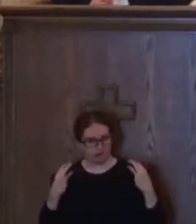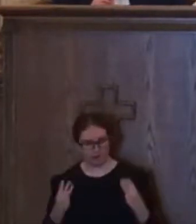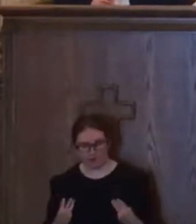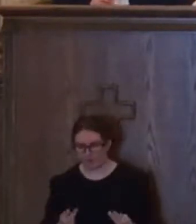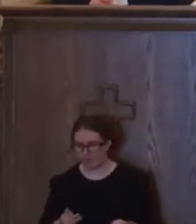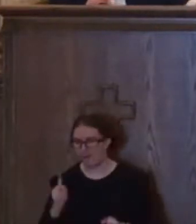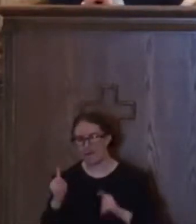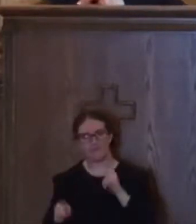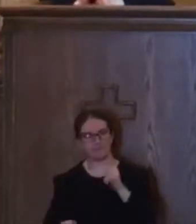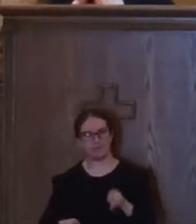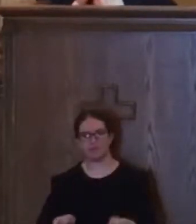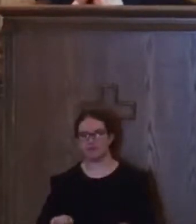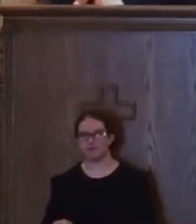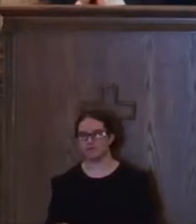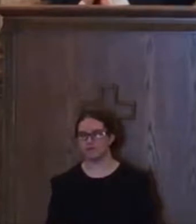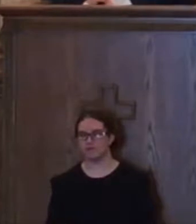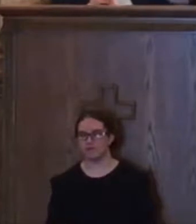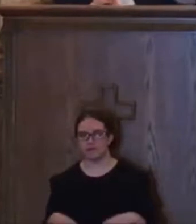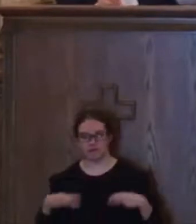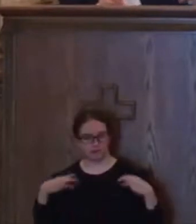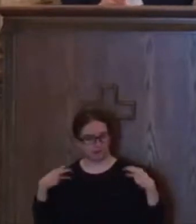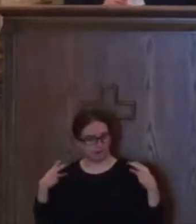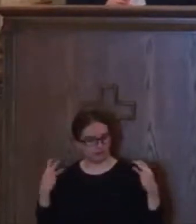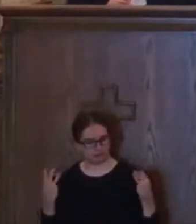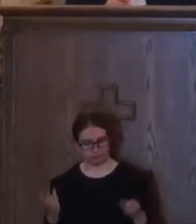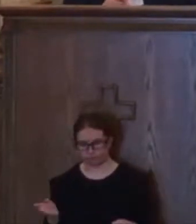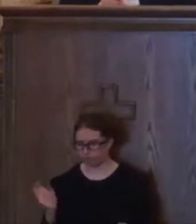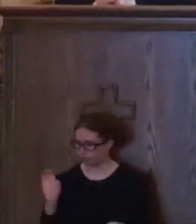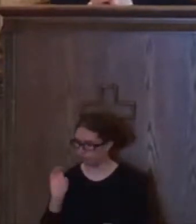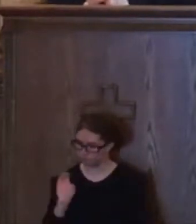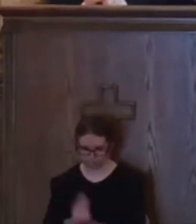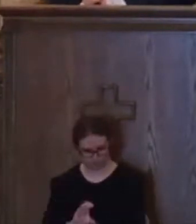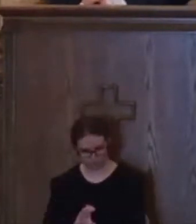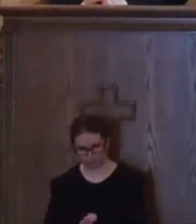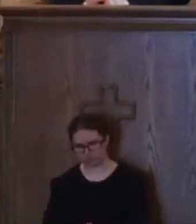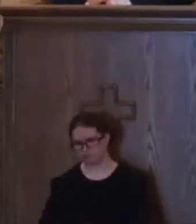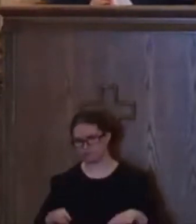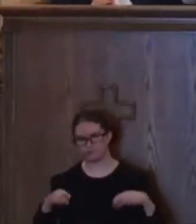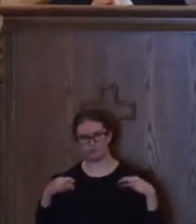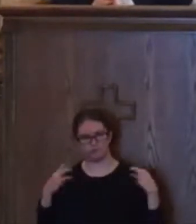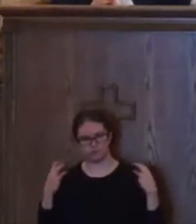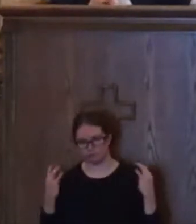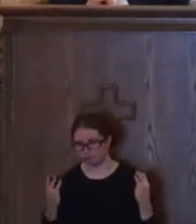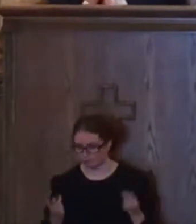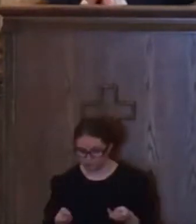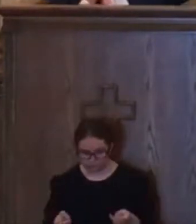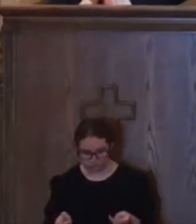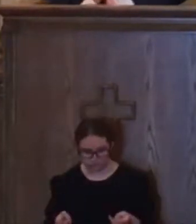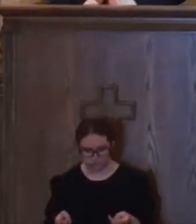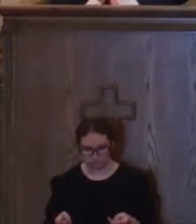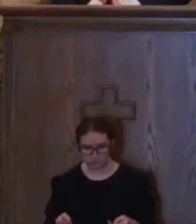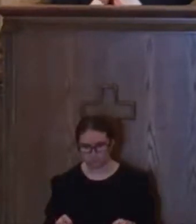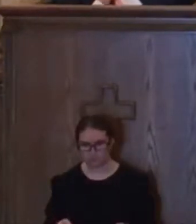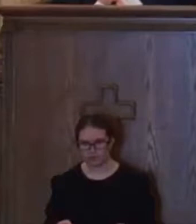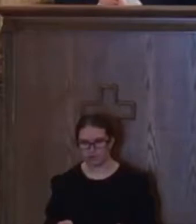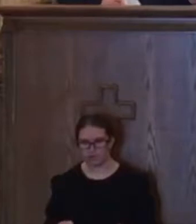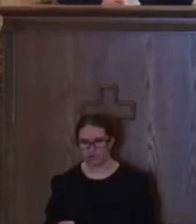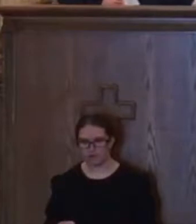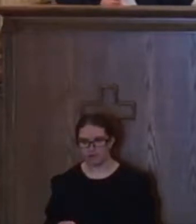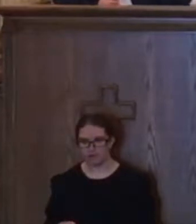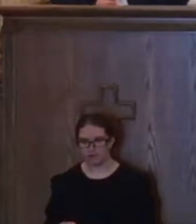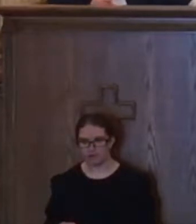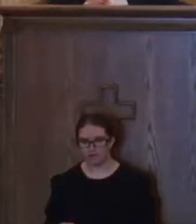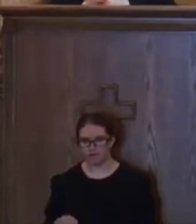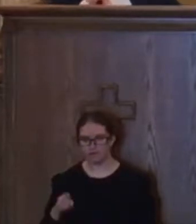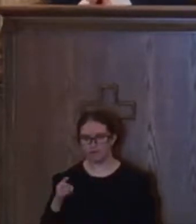down. He's trying to wear the church down. He's trying to wear us out. He's trying to drain you during